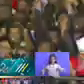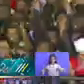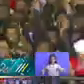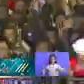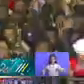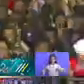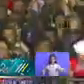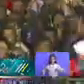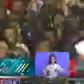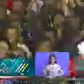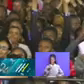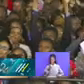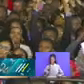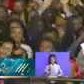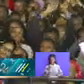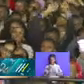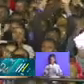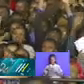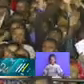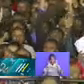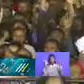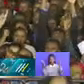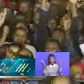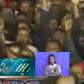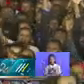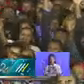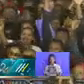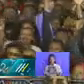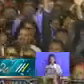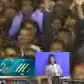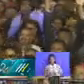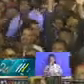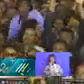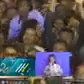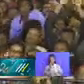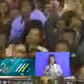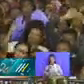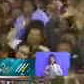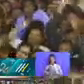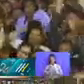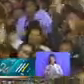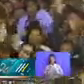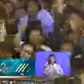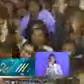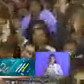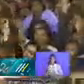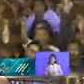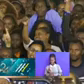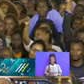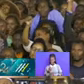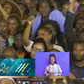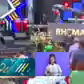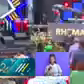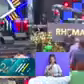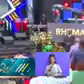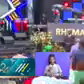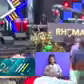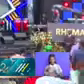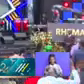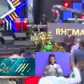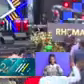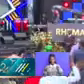life speaking against my family speaking against my region speaking against against